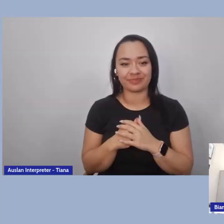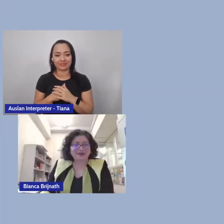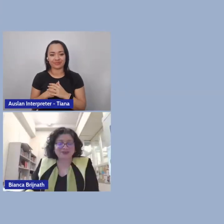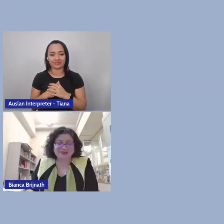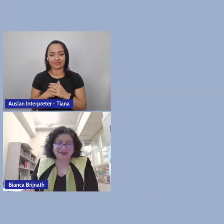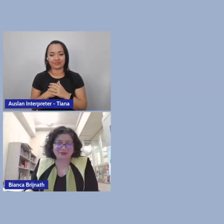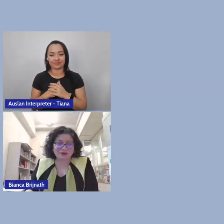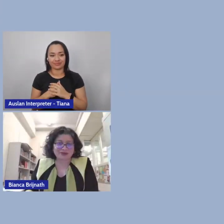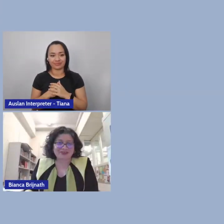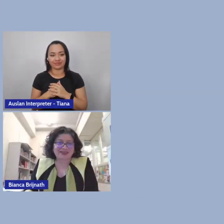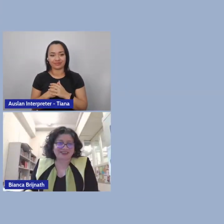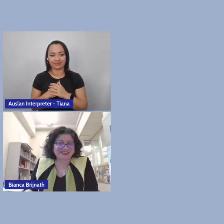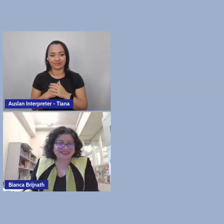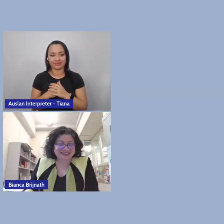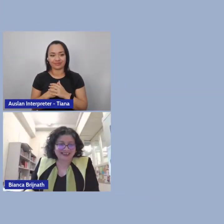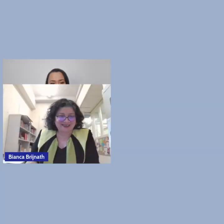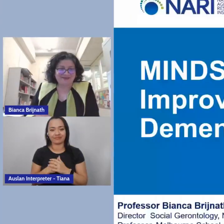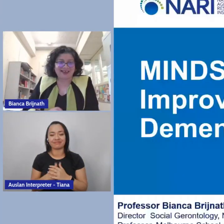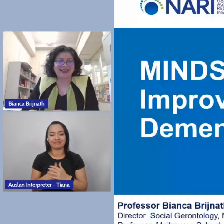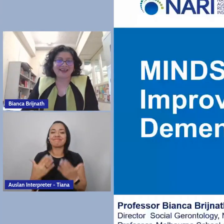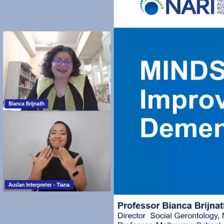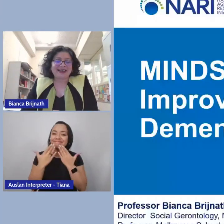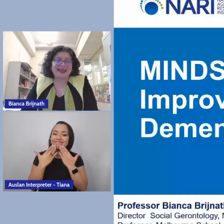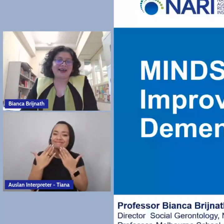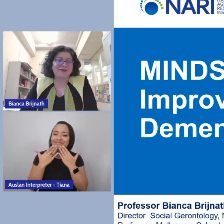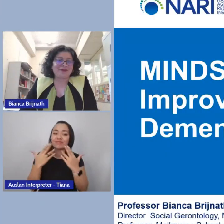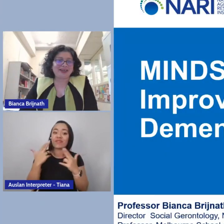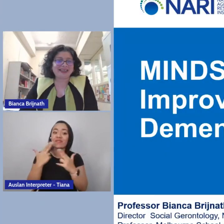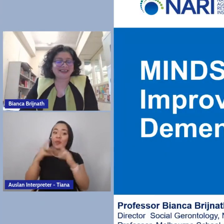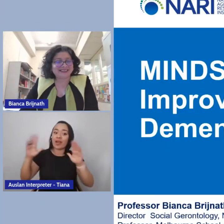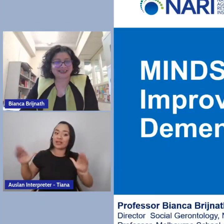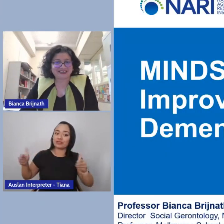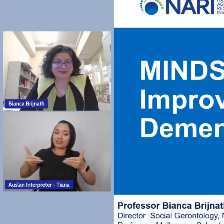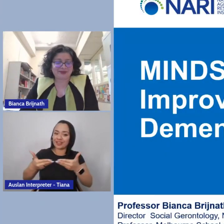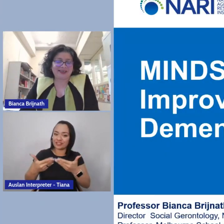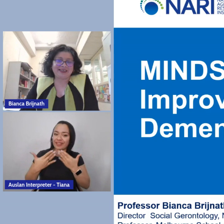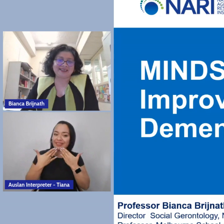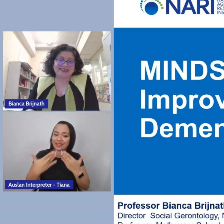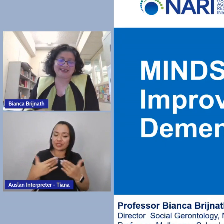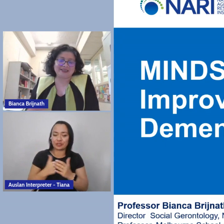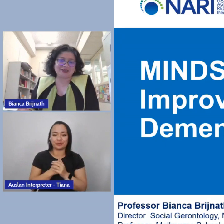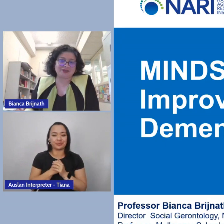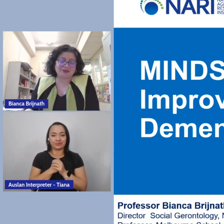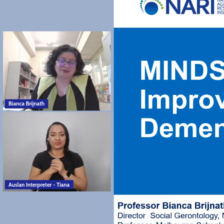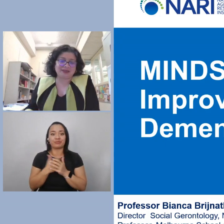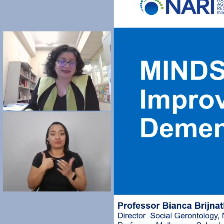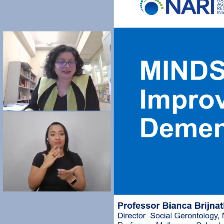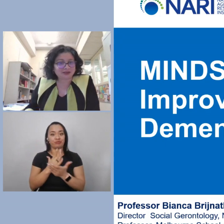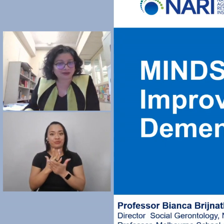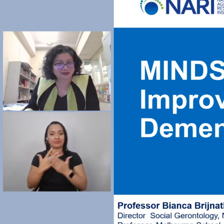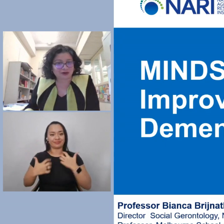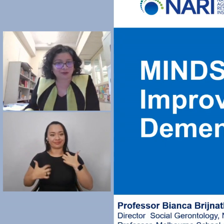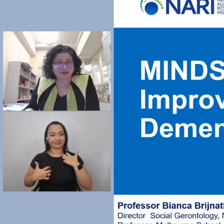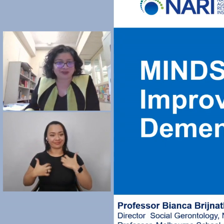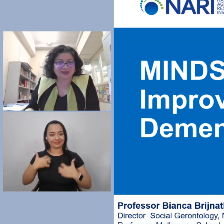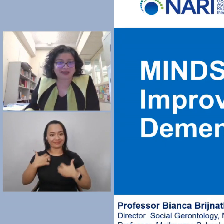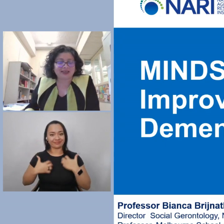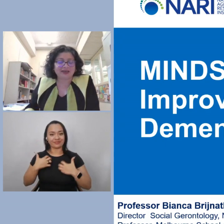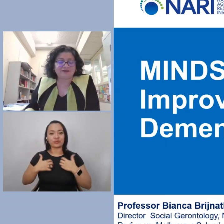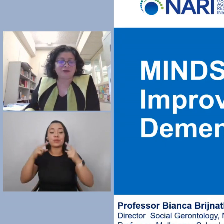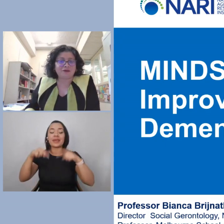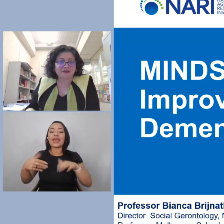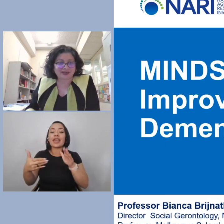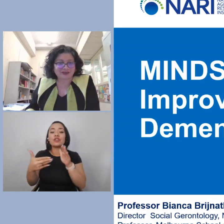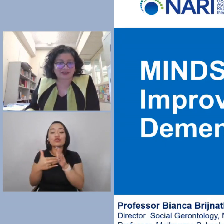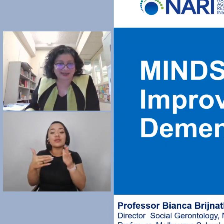Thanks very much for that warm introduction, Lee Fei. And I'm really excited to be here today to alert you to this